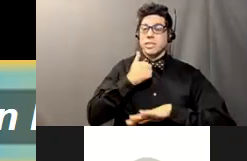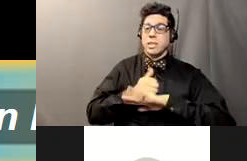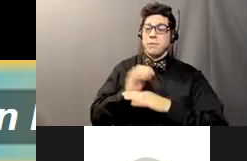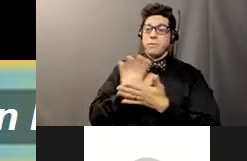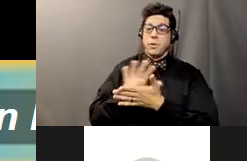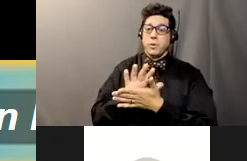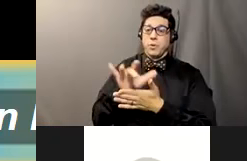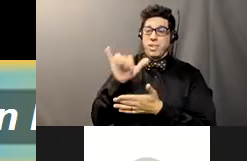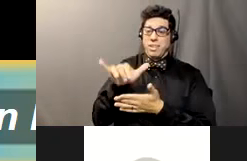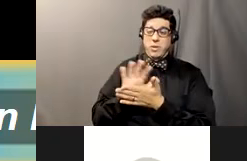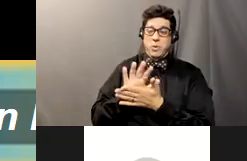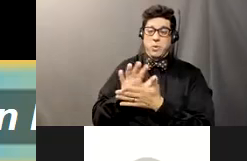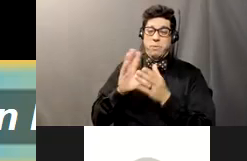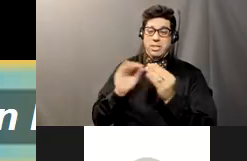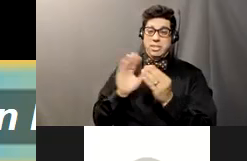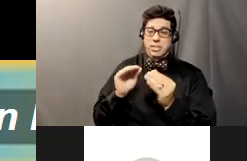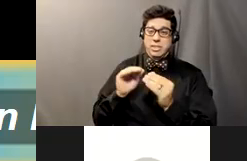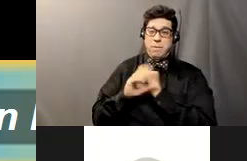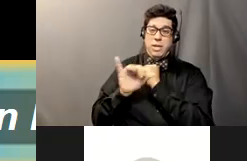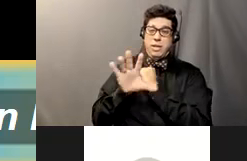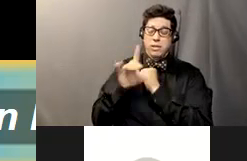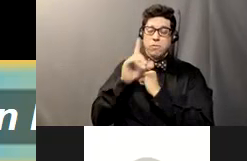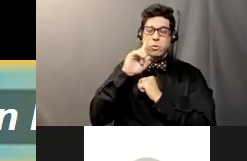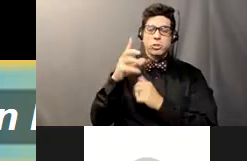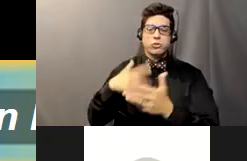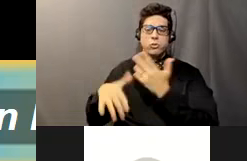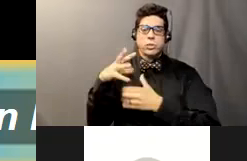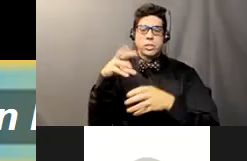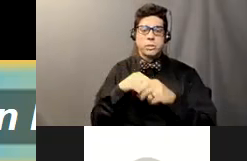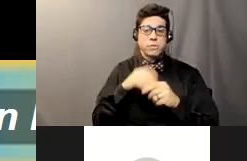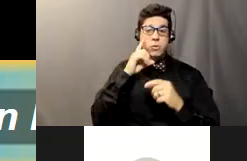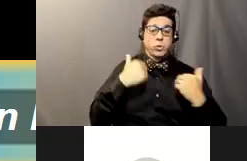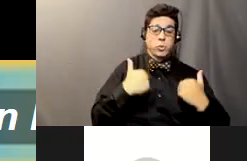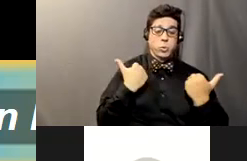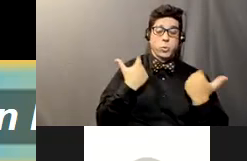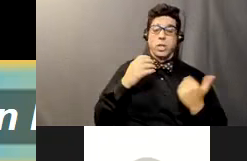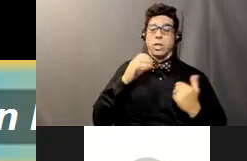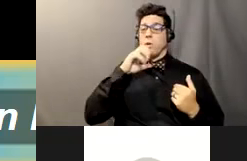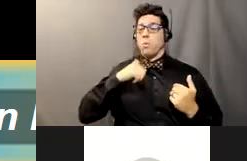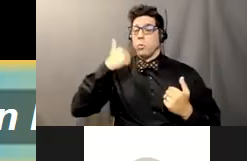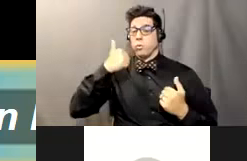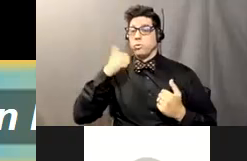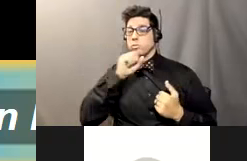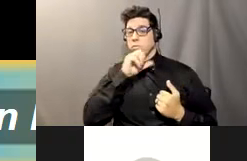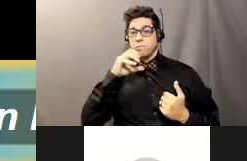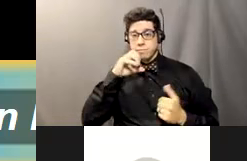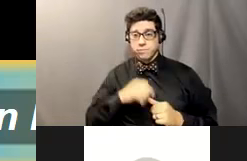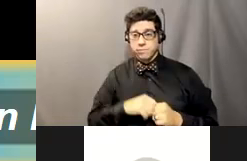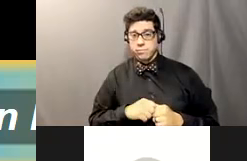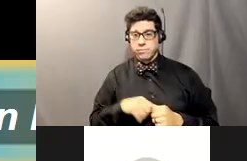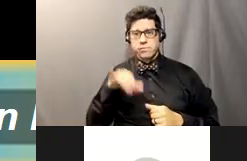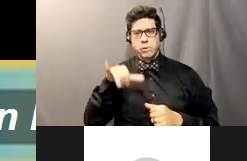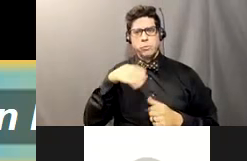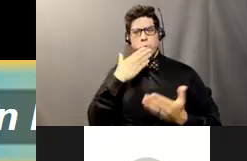mentioned, video message campaign to increase social engagement between youth and elders. And that was very well